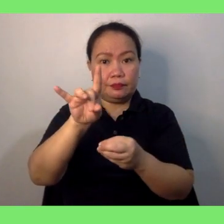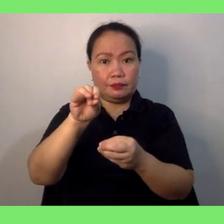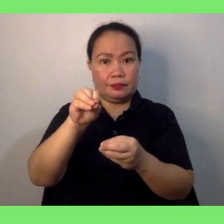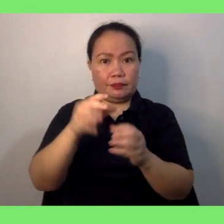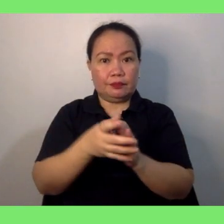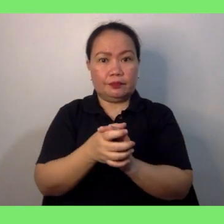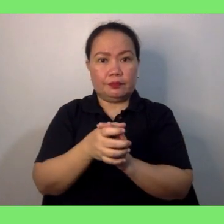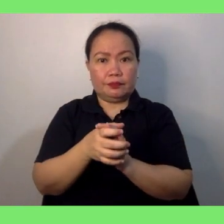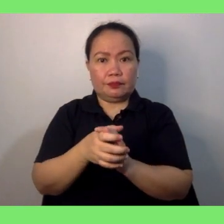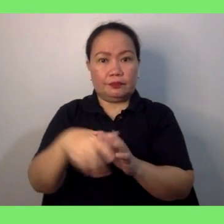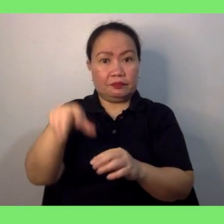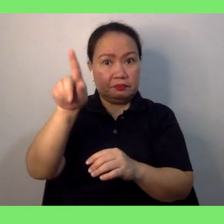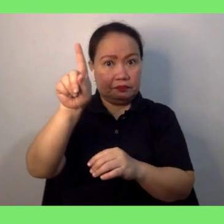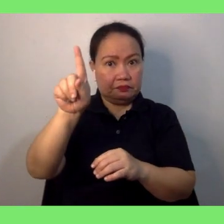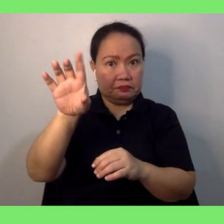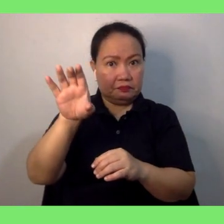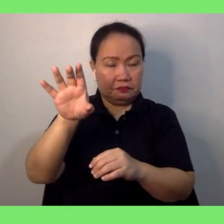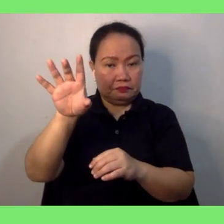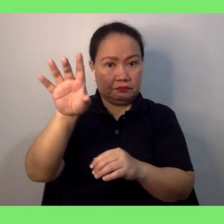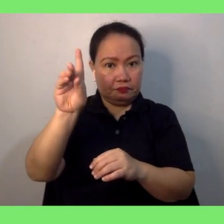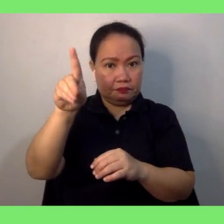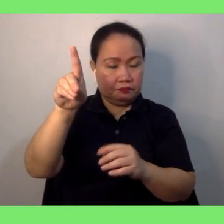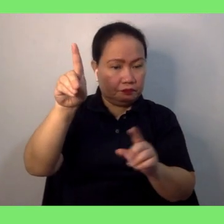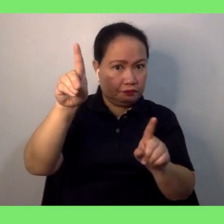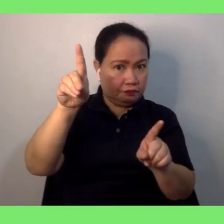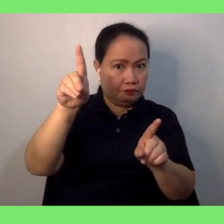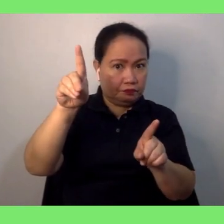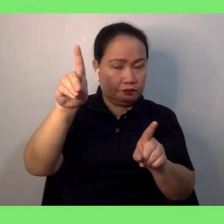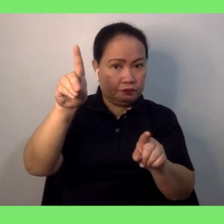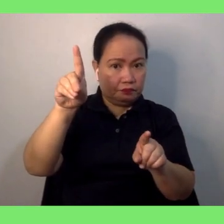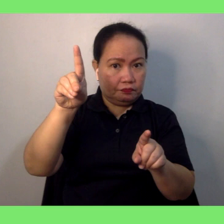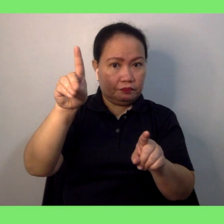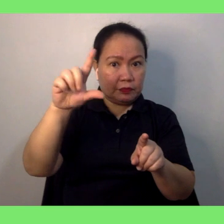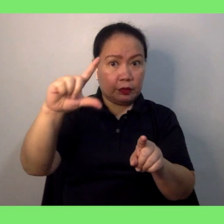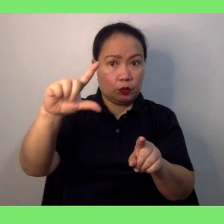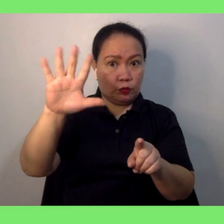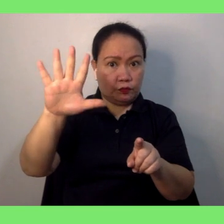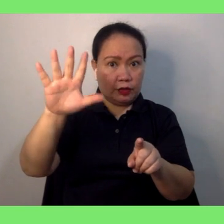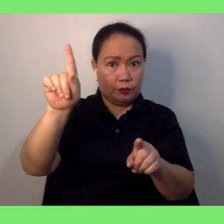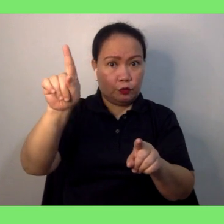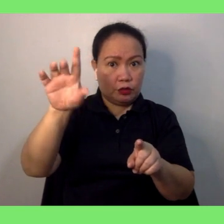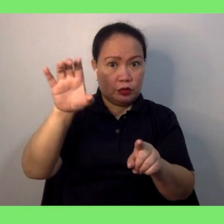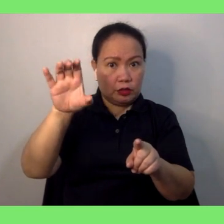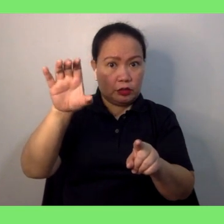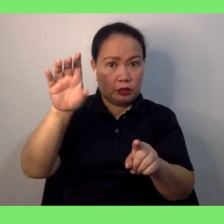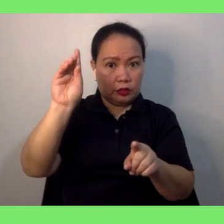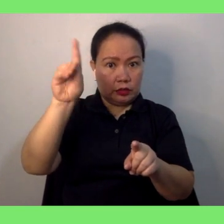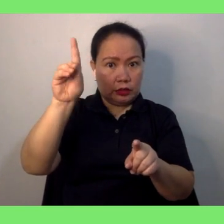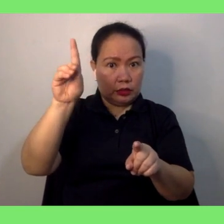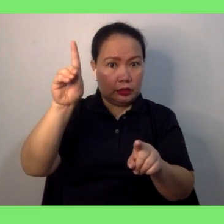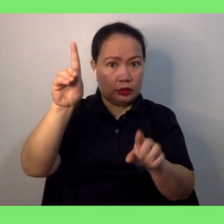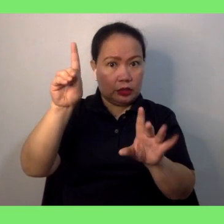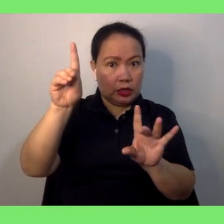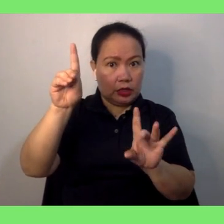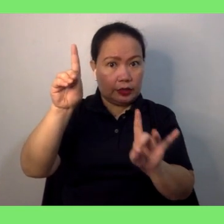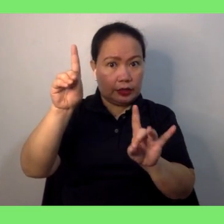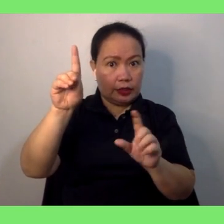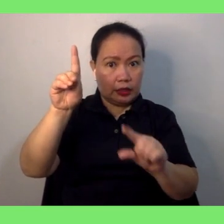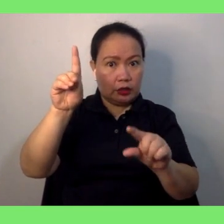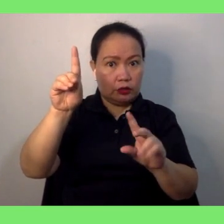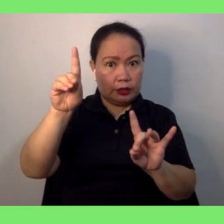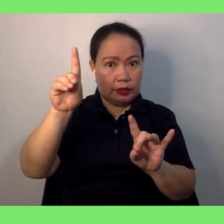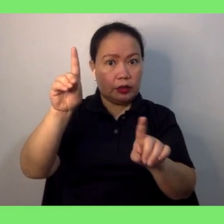pwede rin naman ito, vertical angle sila ni angle 5 and angle 8. So, kung vertical angles, congruent ito. So, therefore, this